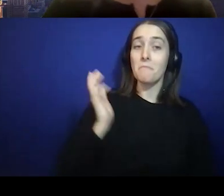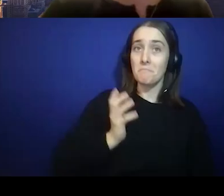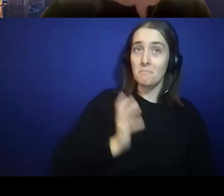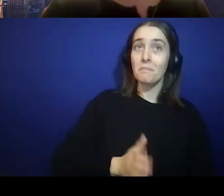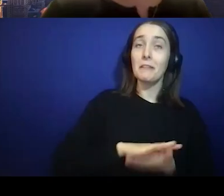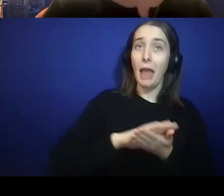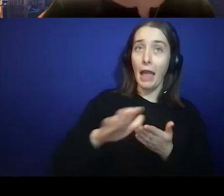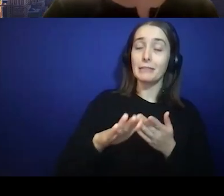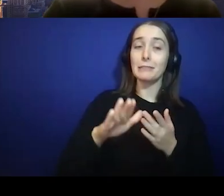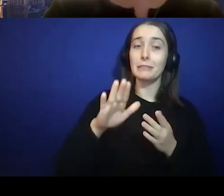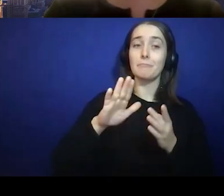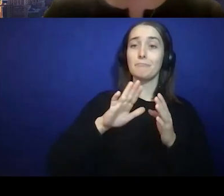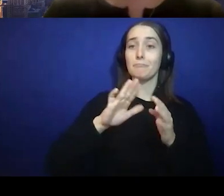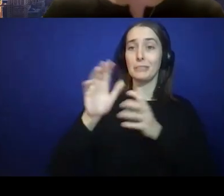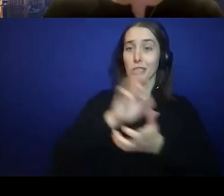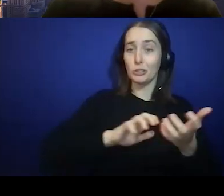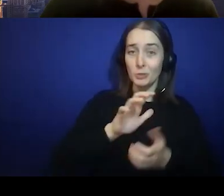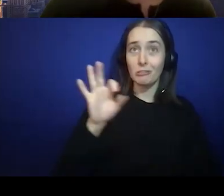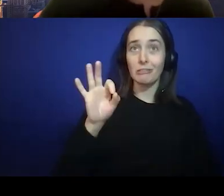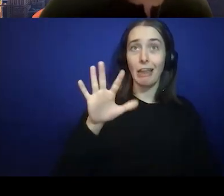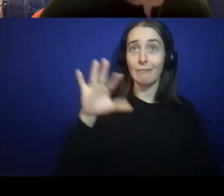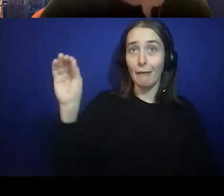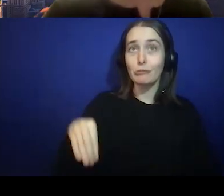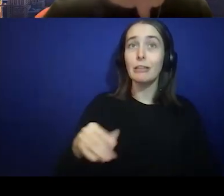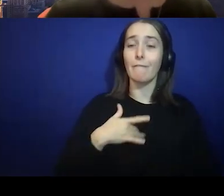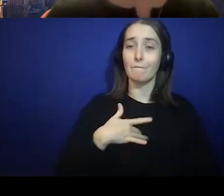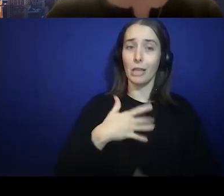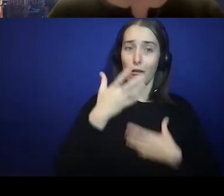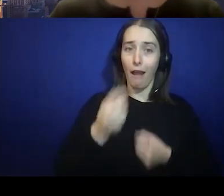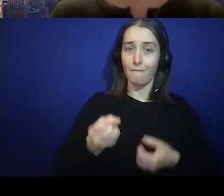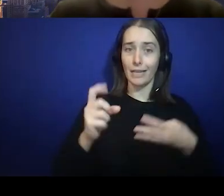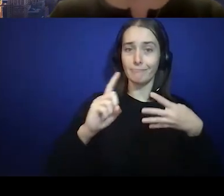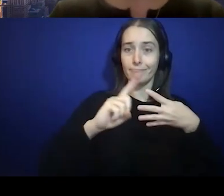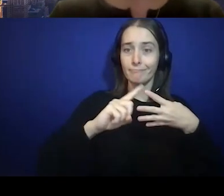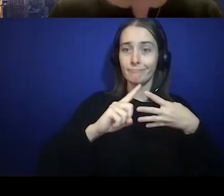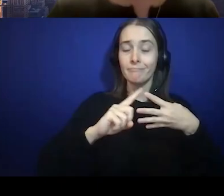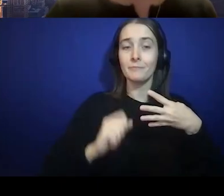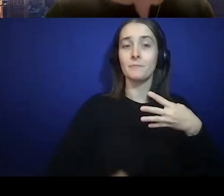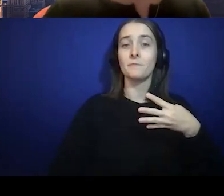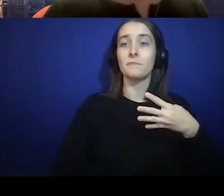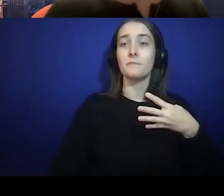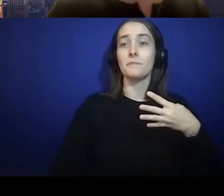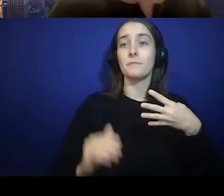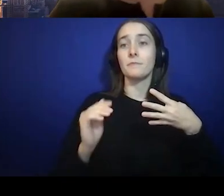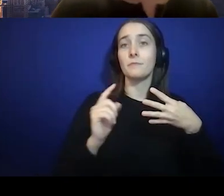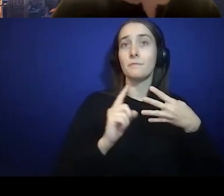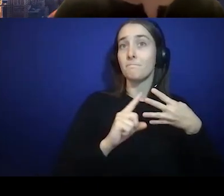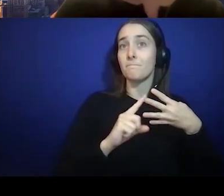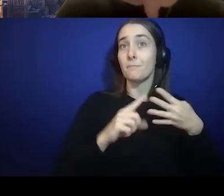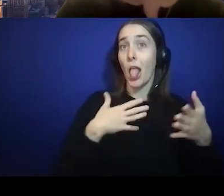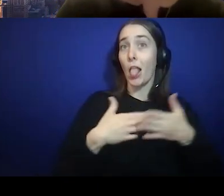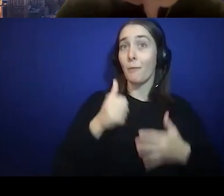here. 95% of us are confident in understanding the rules of academic integrity. We have